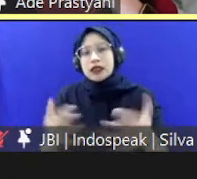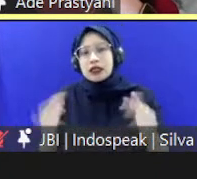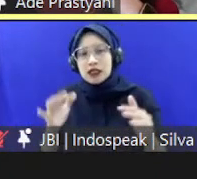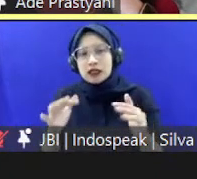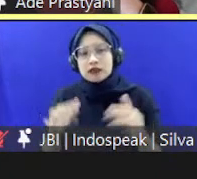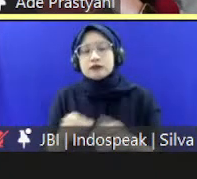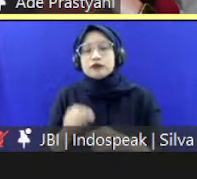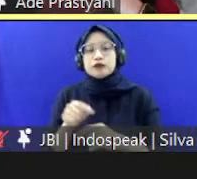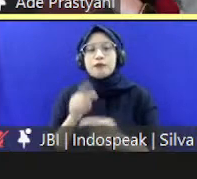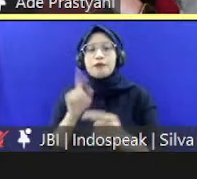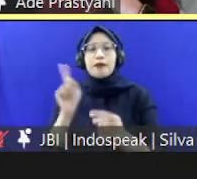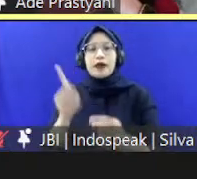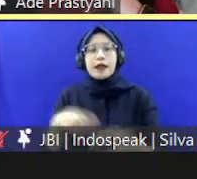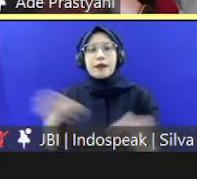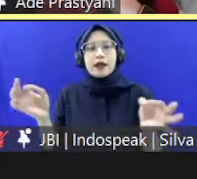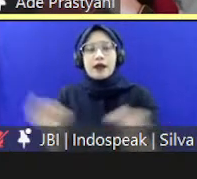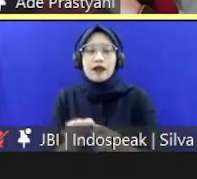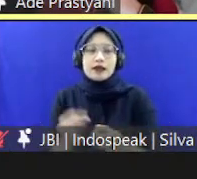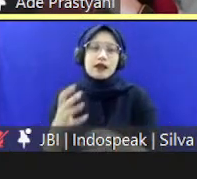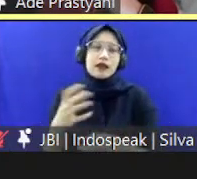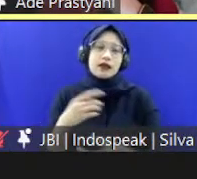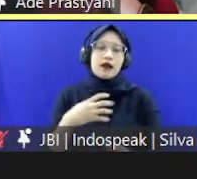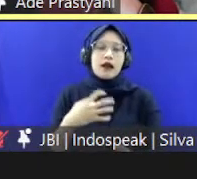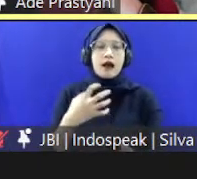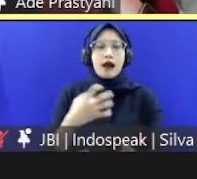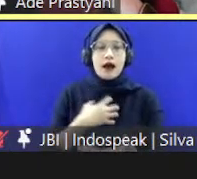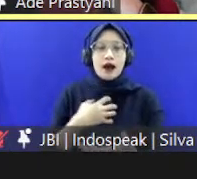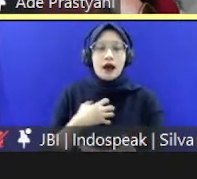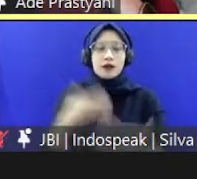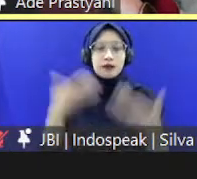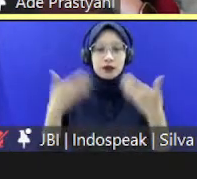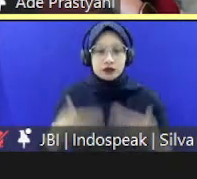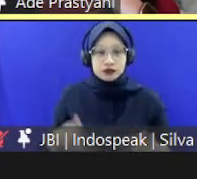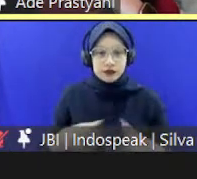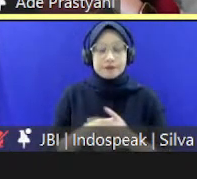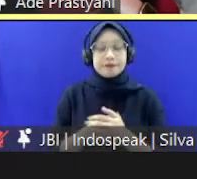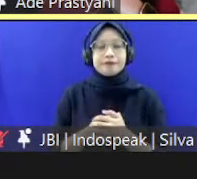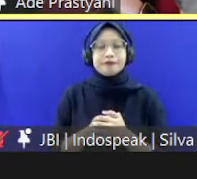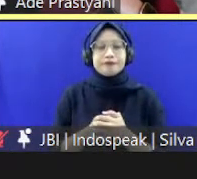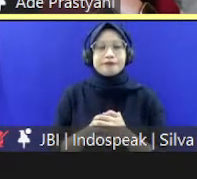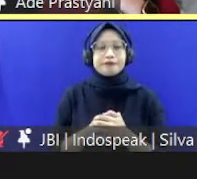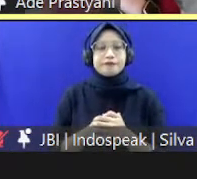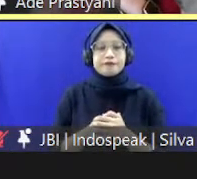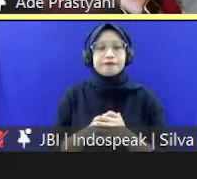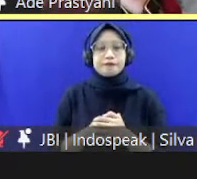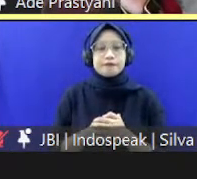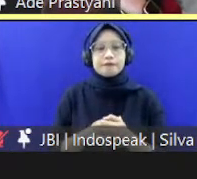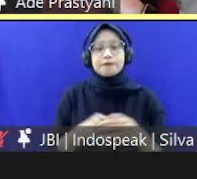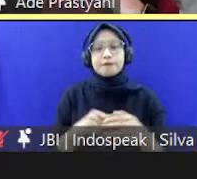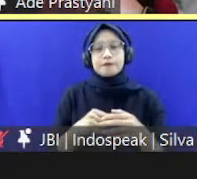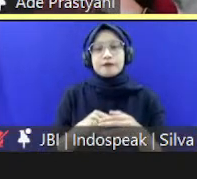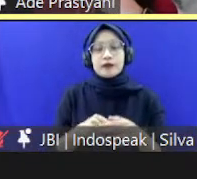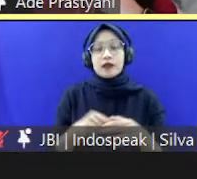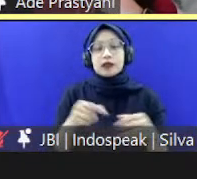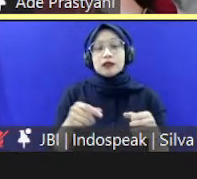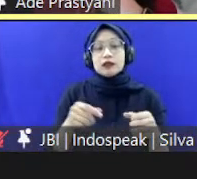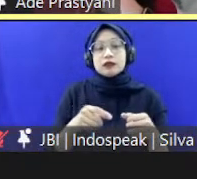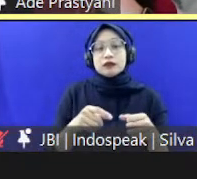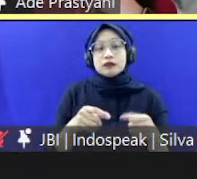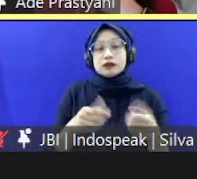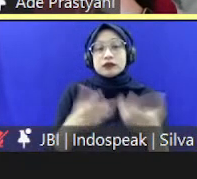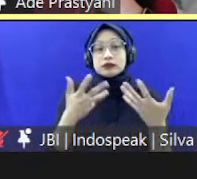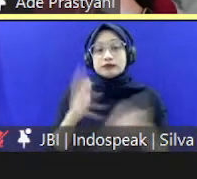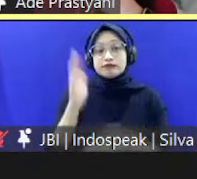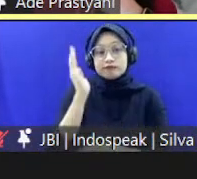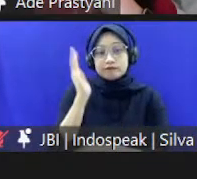recovery. So with that, I conclude my talk. And before I end this slide, I would like to